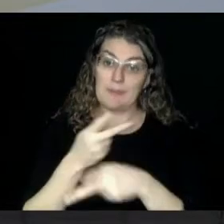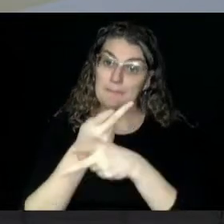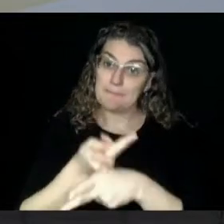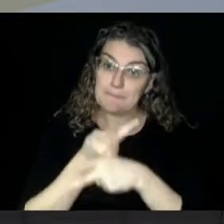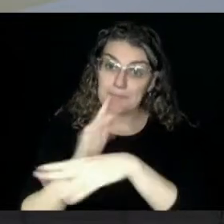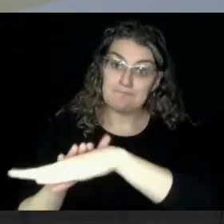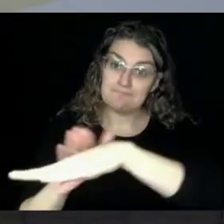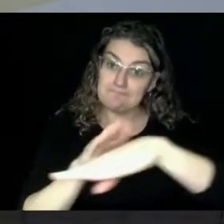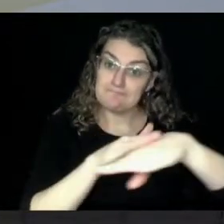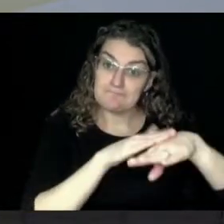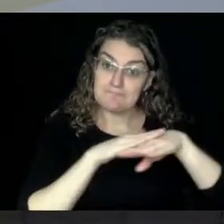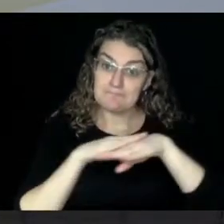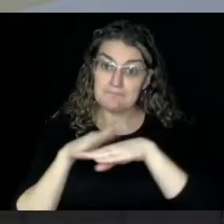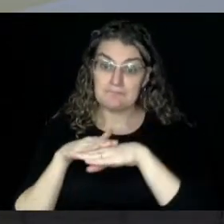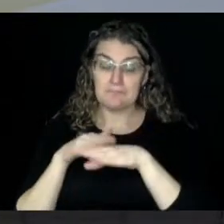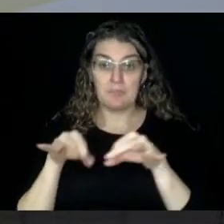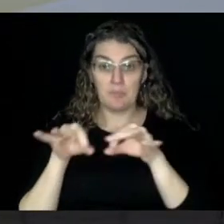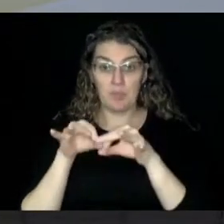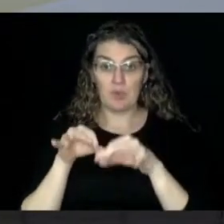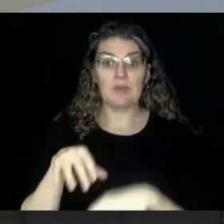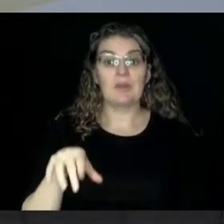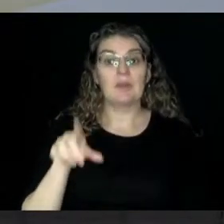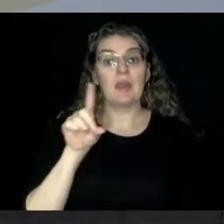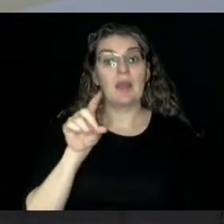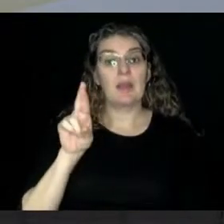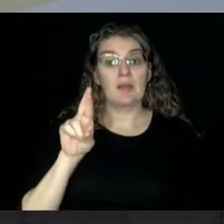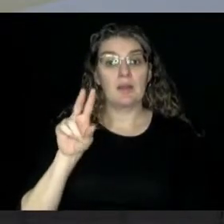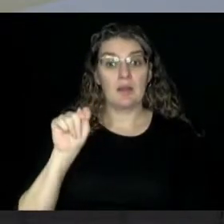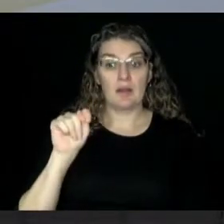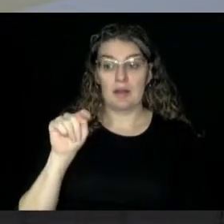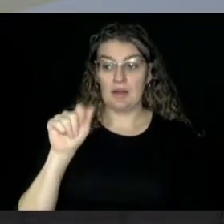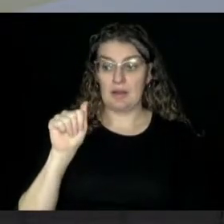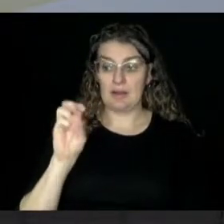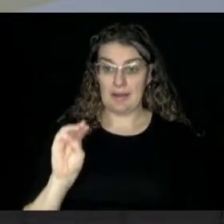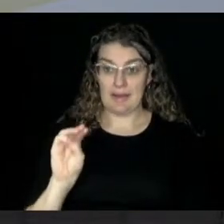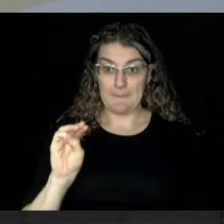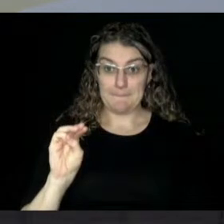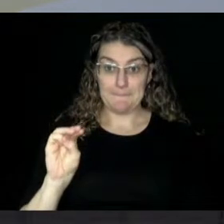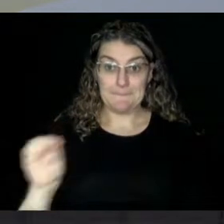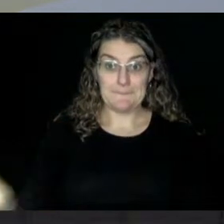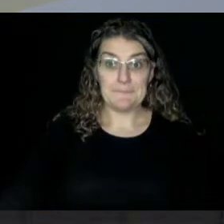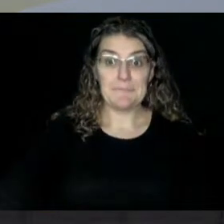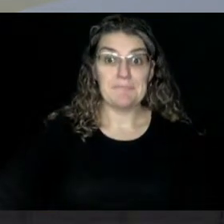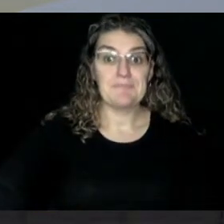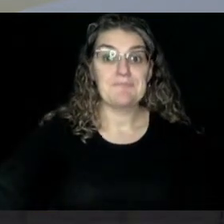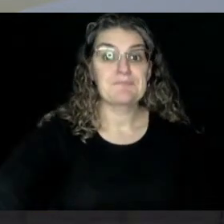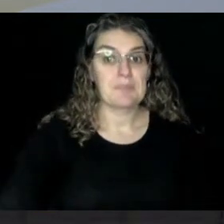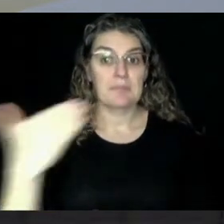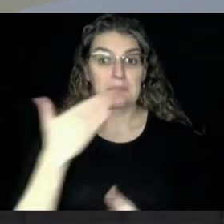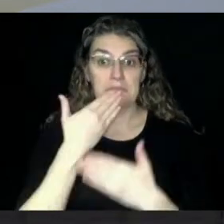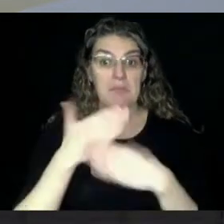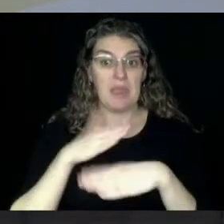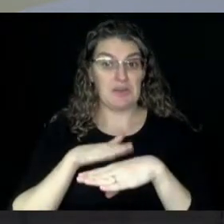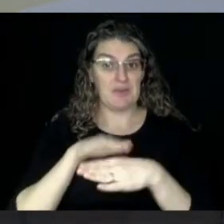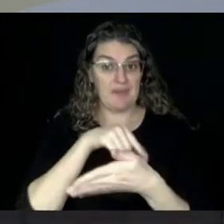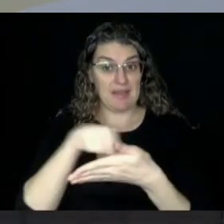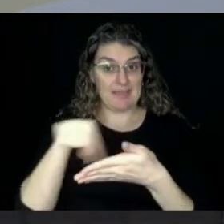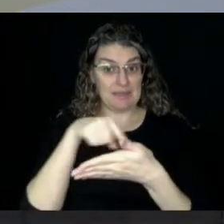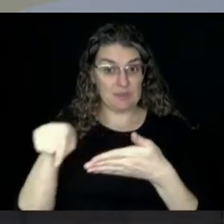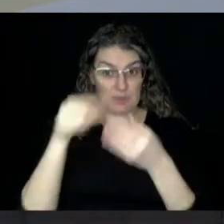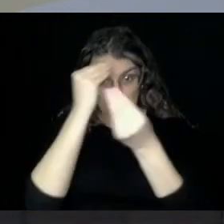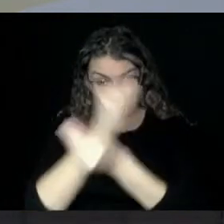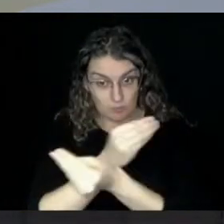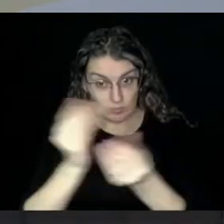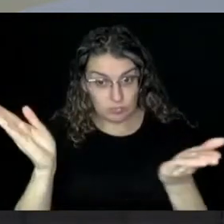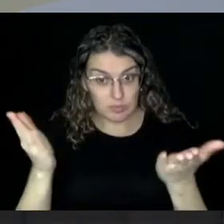maintained. Dr. Theresa Tam provided simple and sage advice in the last week. We should